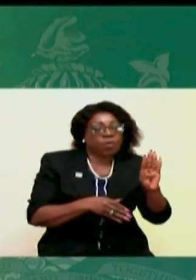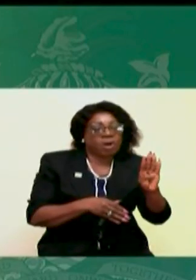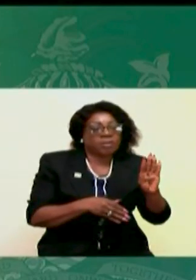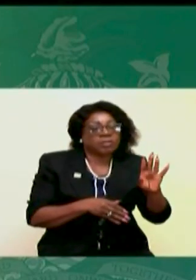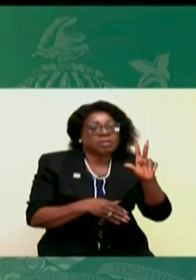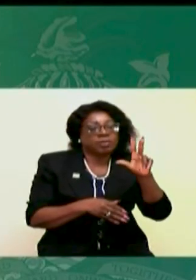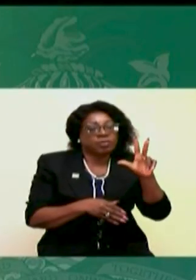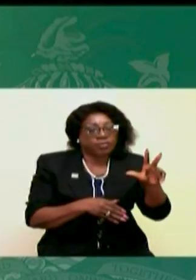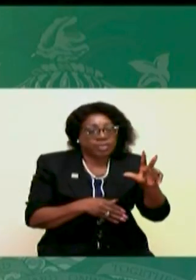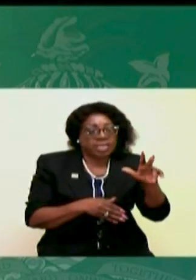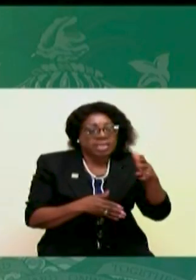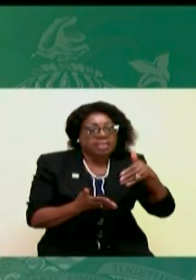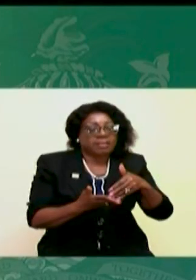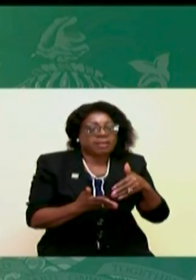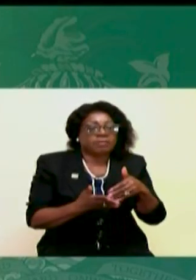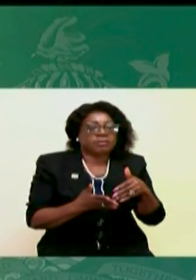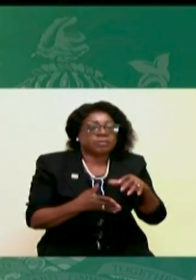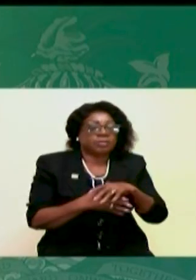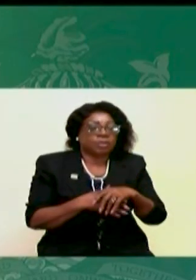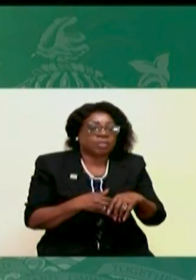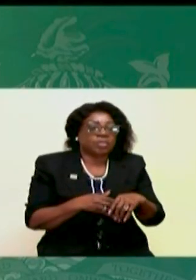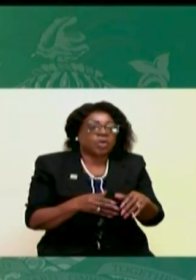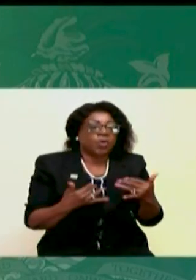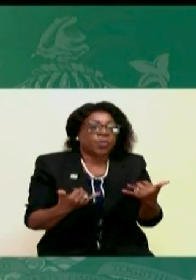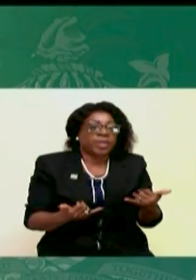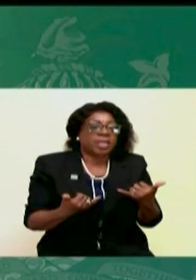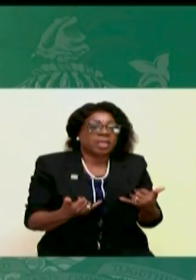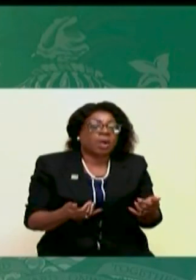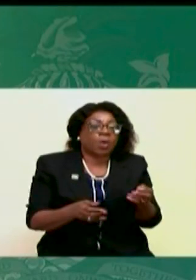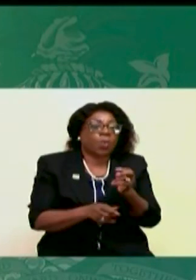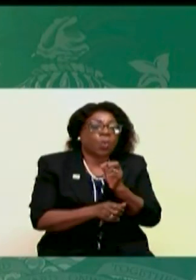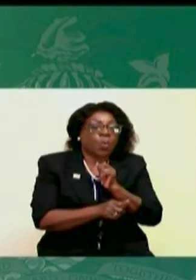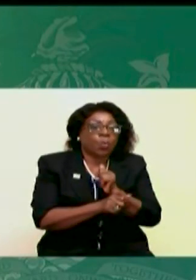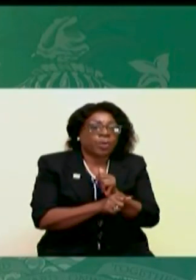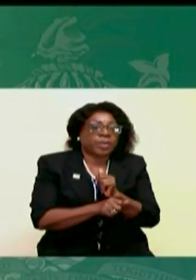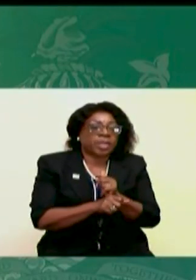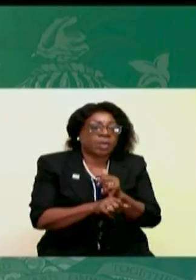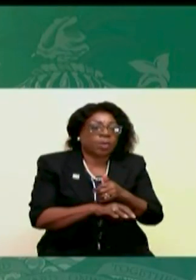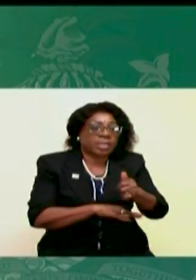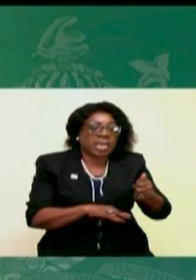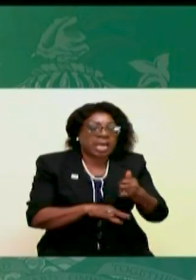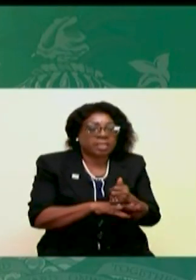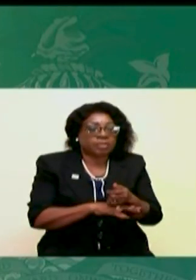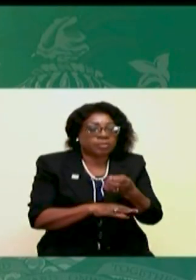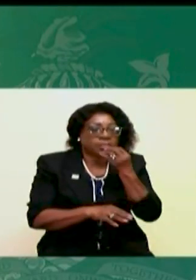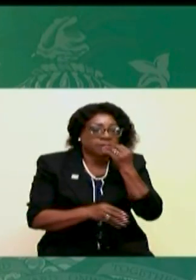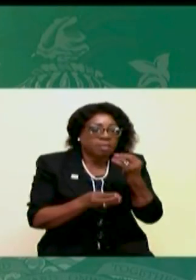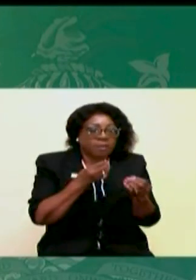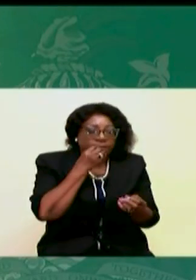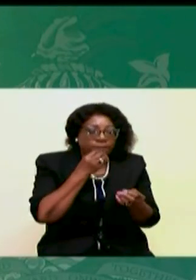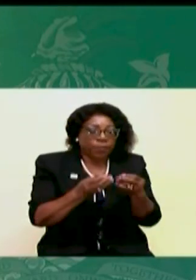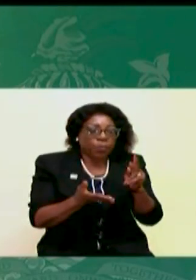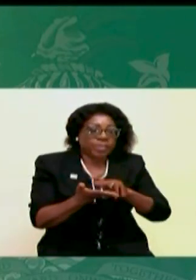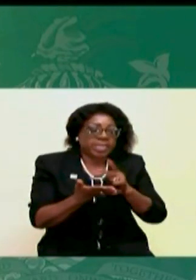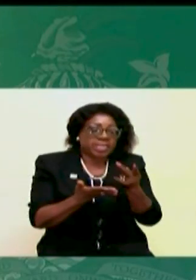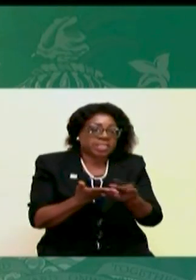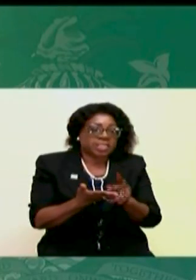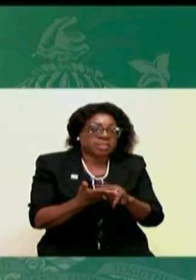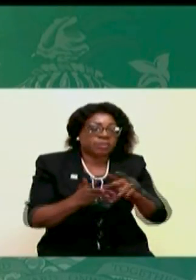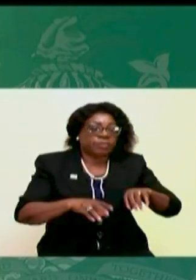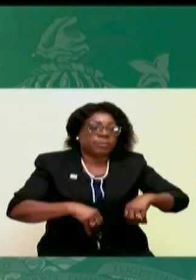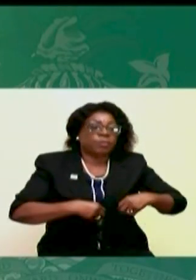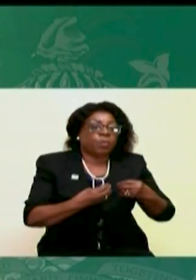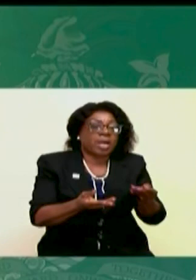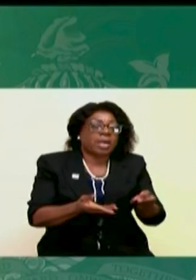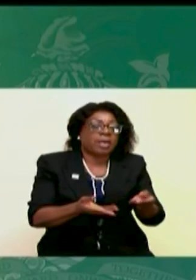$403,000. We are currently working on the Andrus Food Kitchen, which will provide nutritious food to the vulnerable.